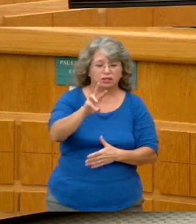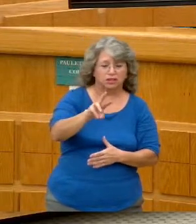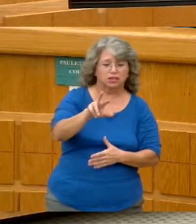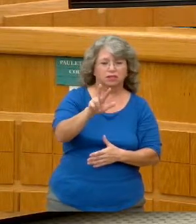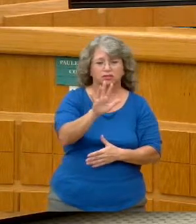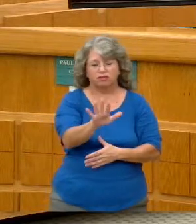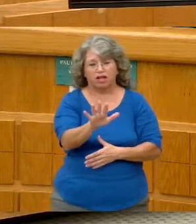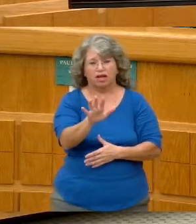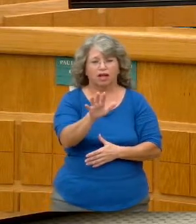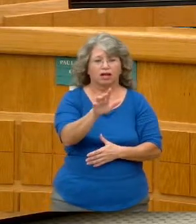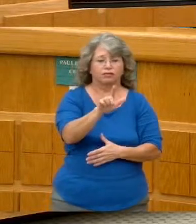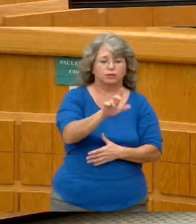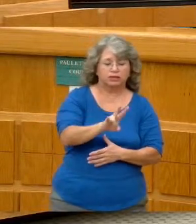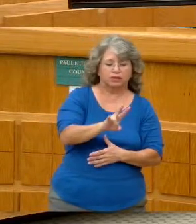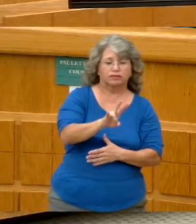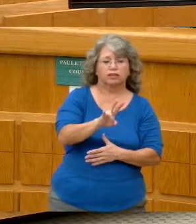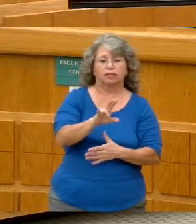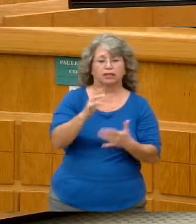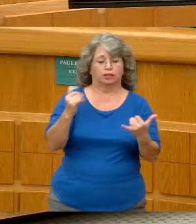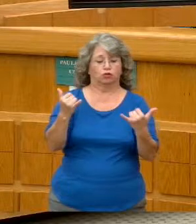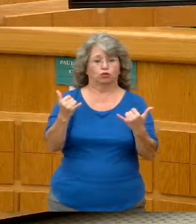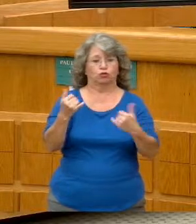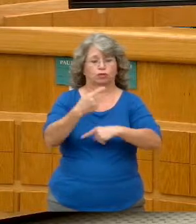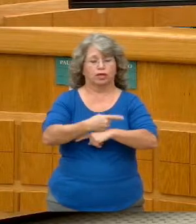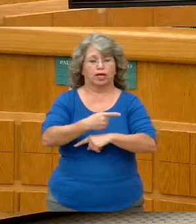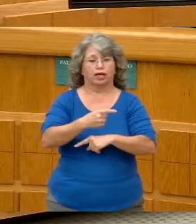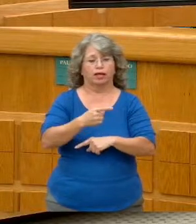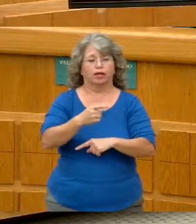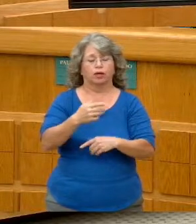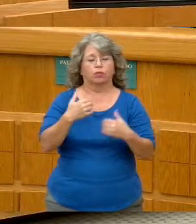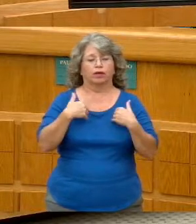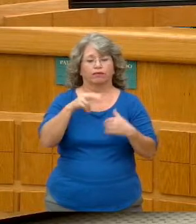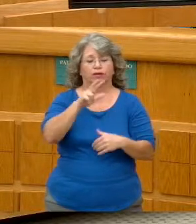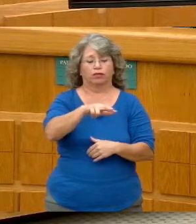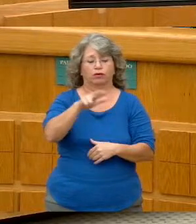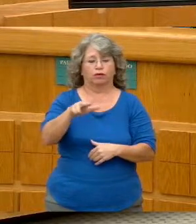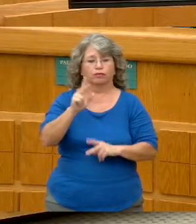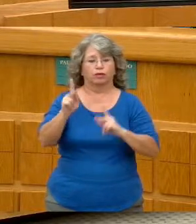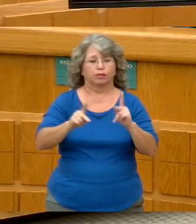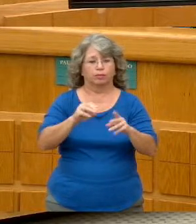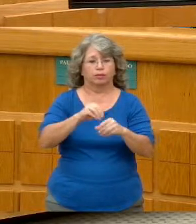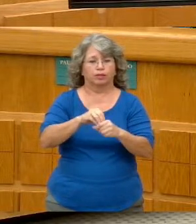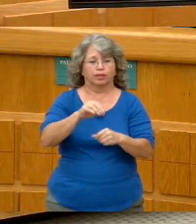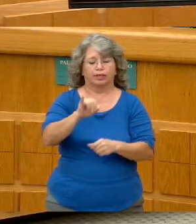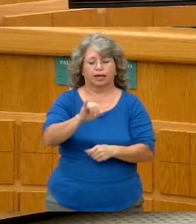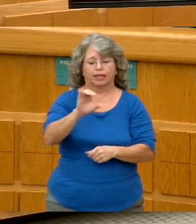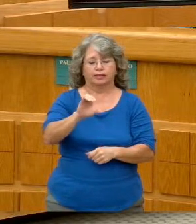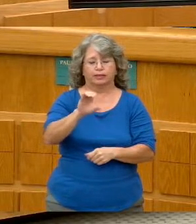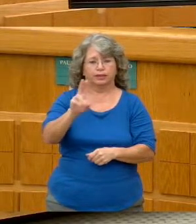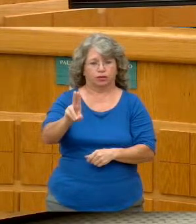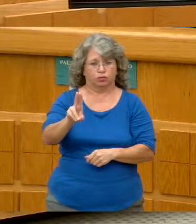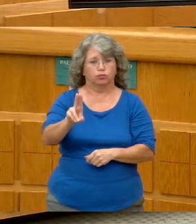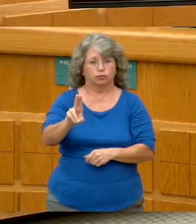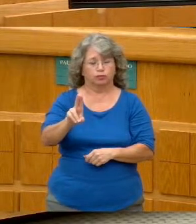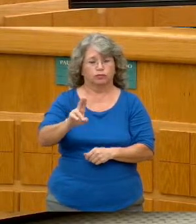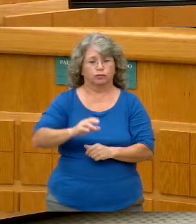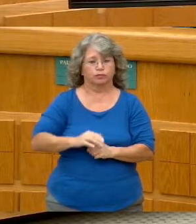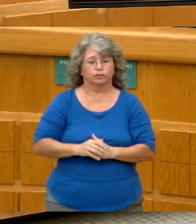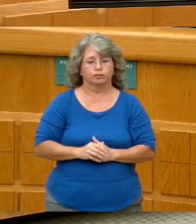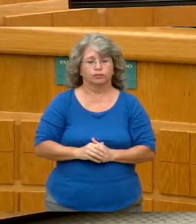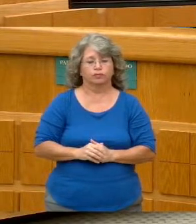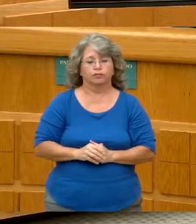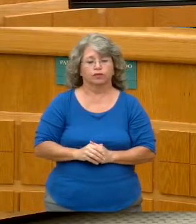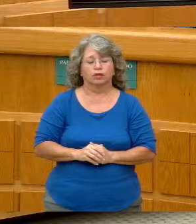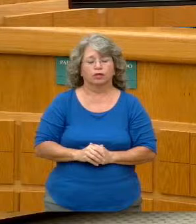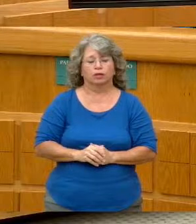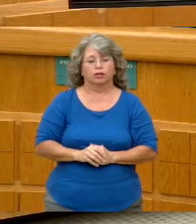see it at 27. And here today, we're at 33 in the ICU. So we